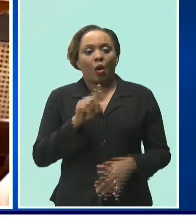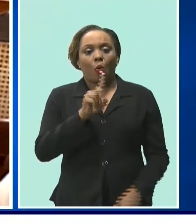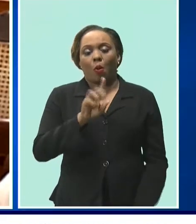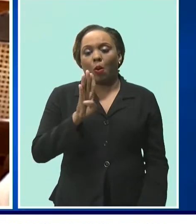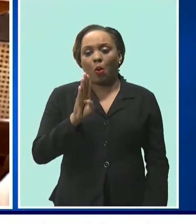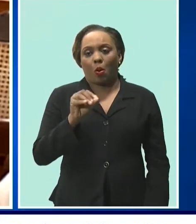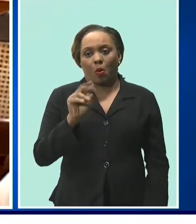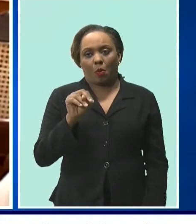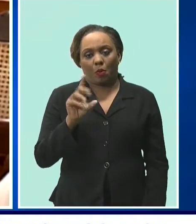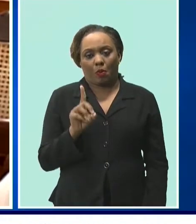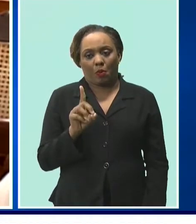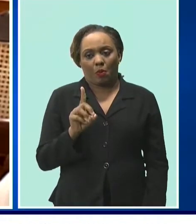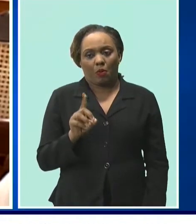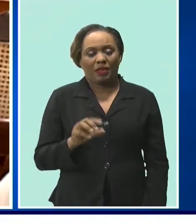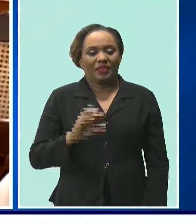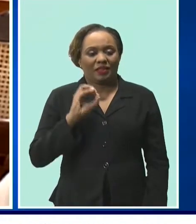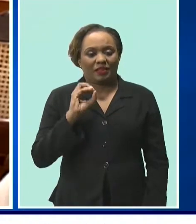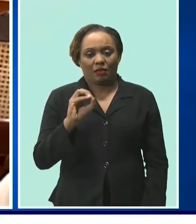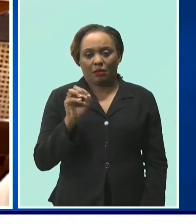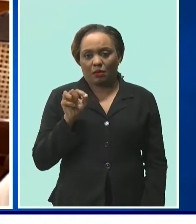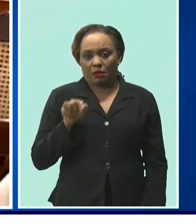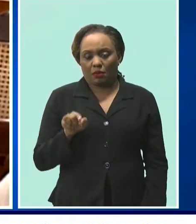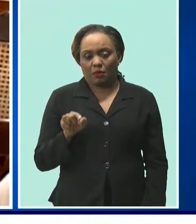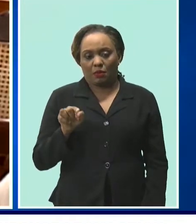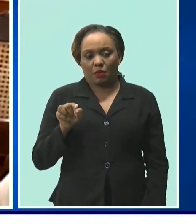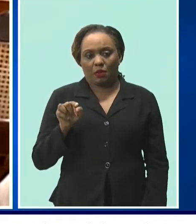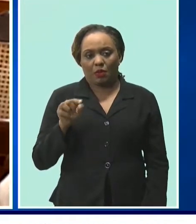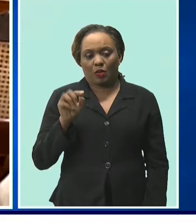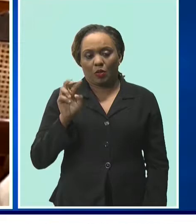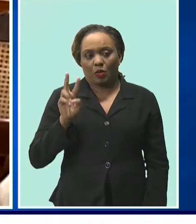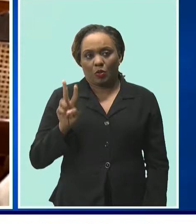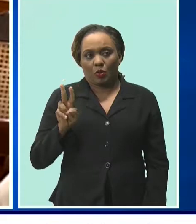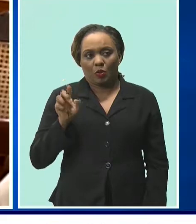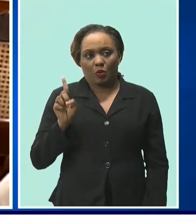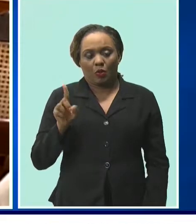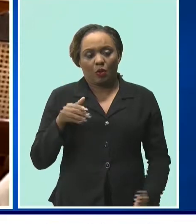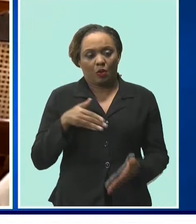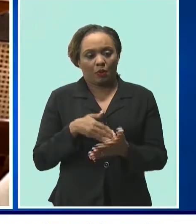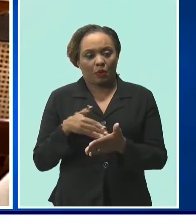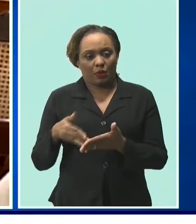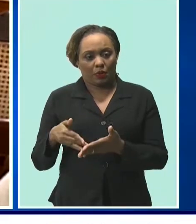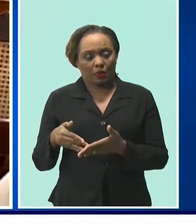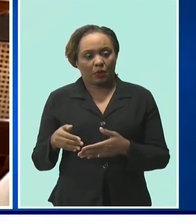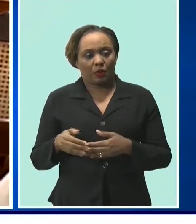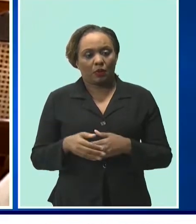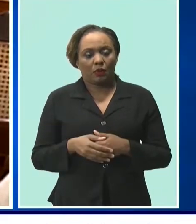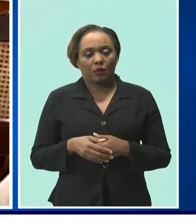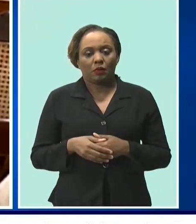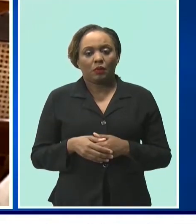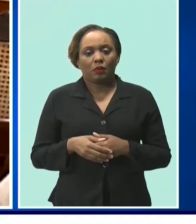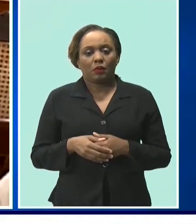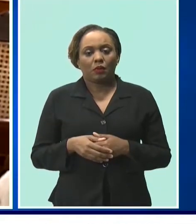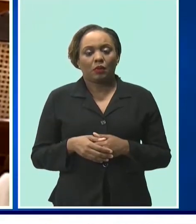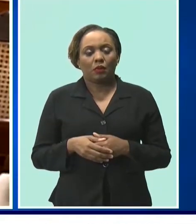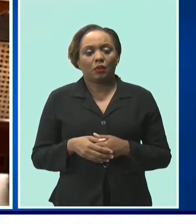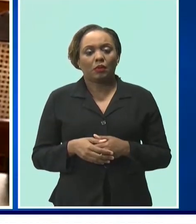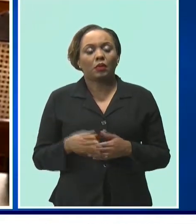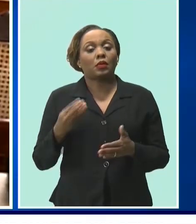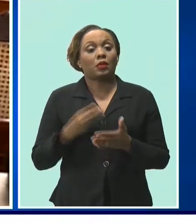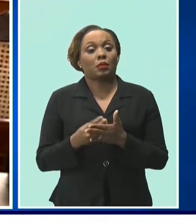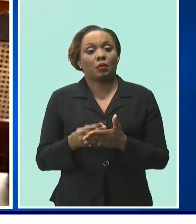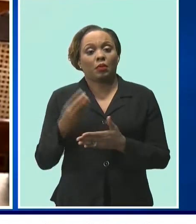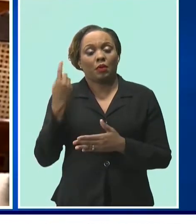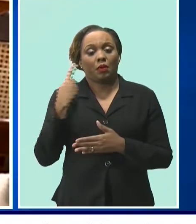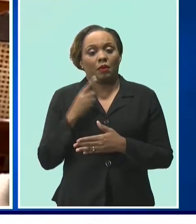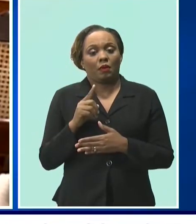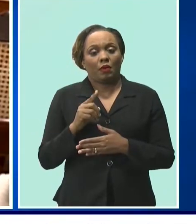bond has a face value of $0.24 million. the funds to Sagicor Life